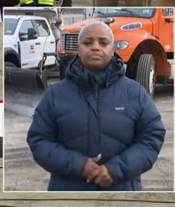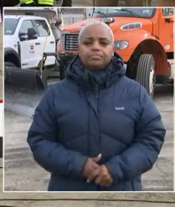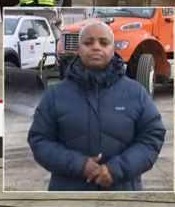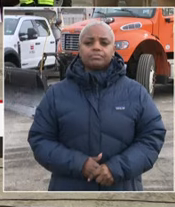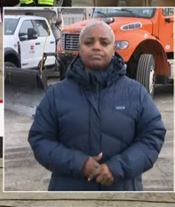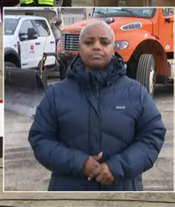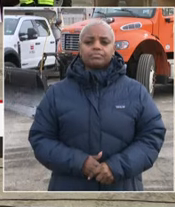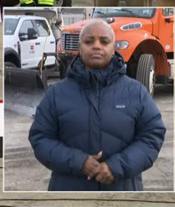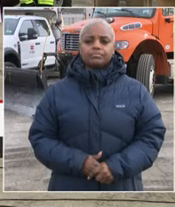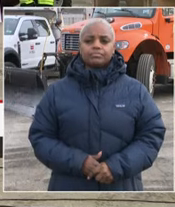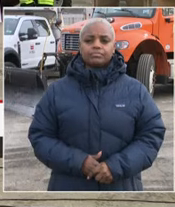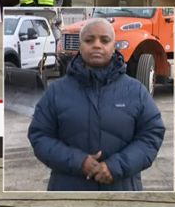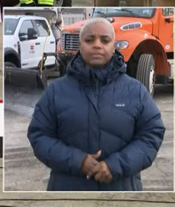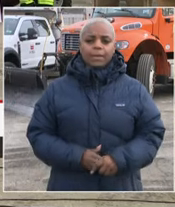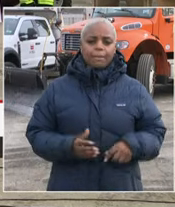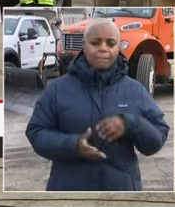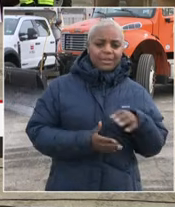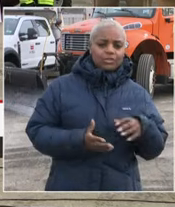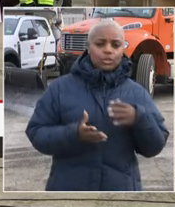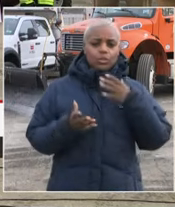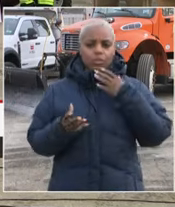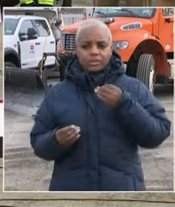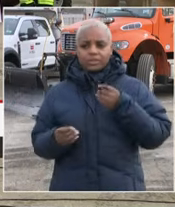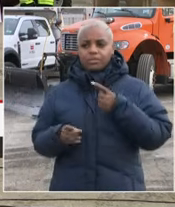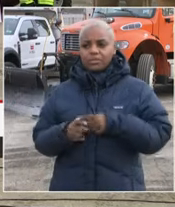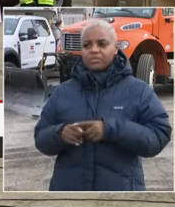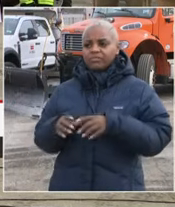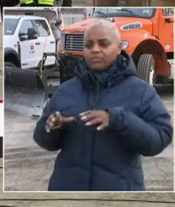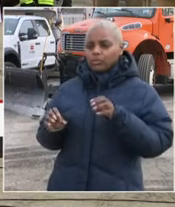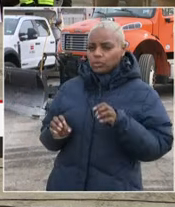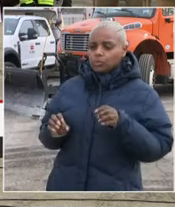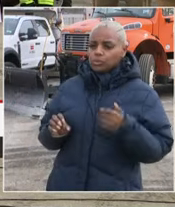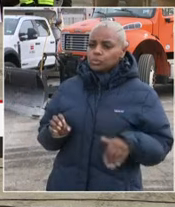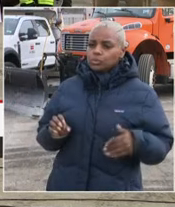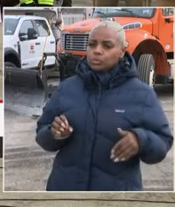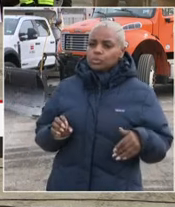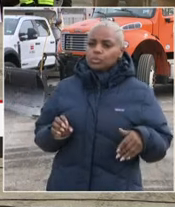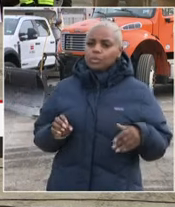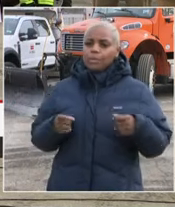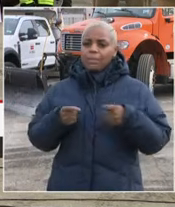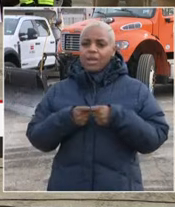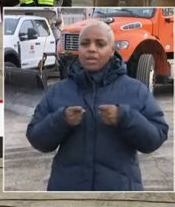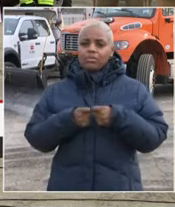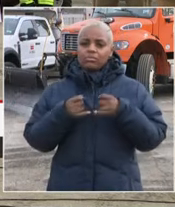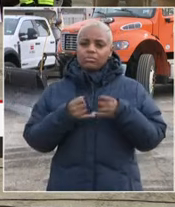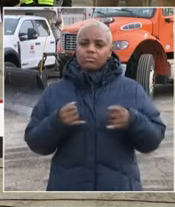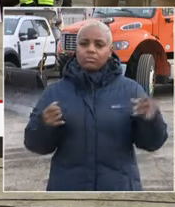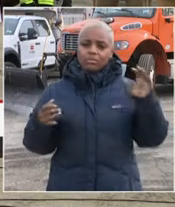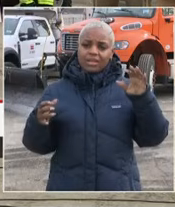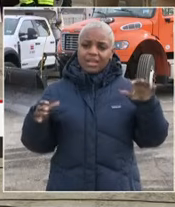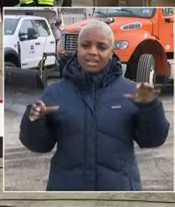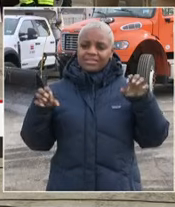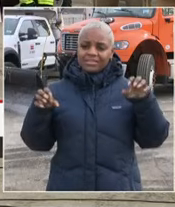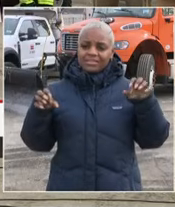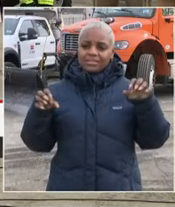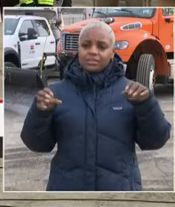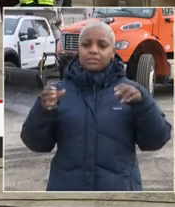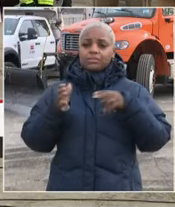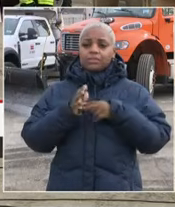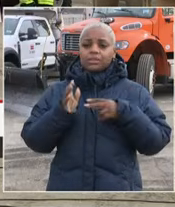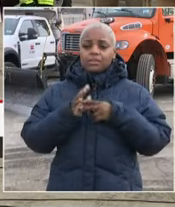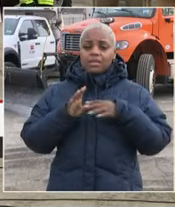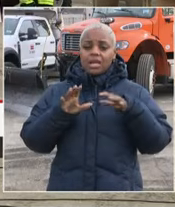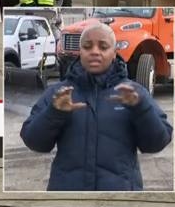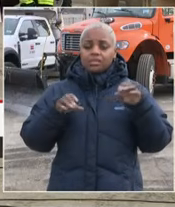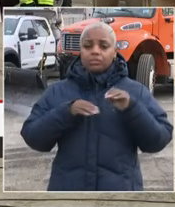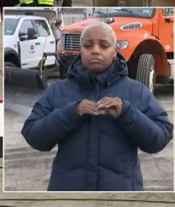wet, and then it combines with freezing. If a power line starts to get icing on it, the amount of ice on that line puts a lot of